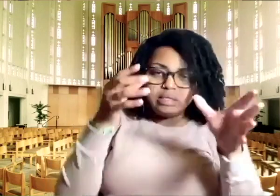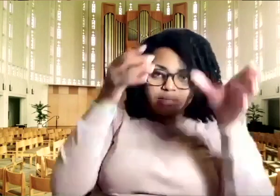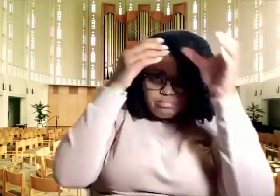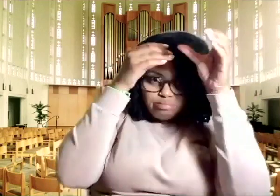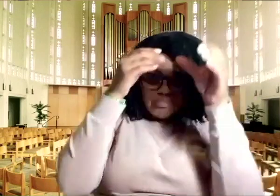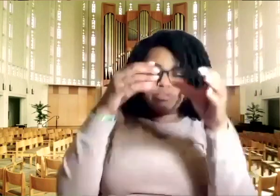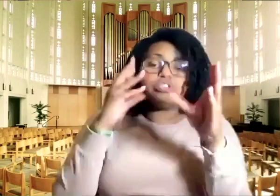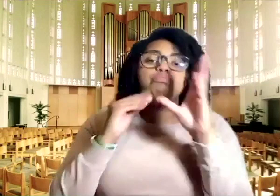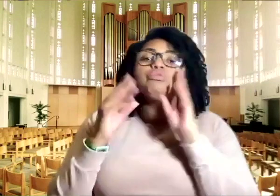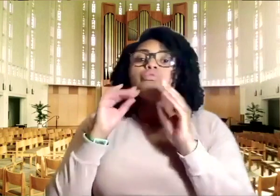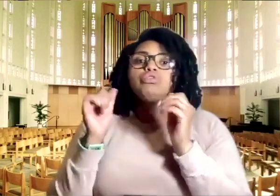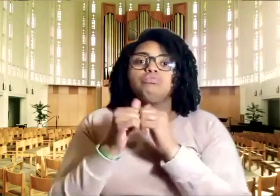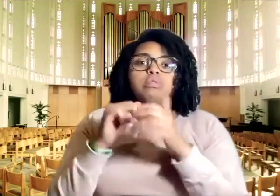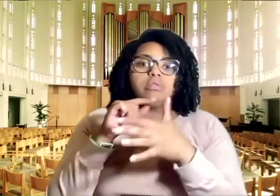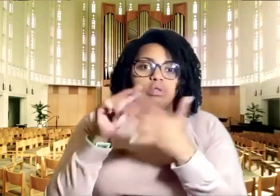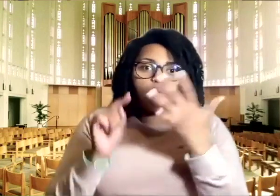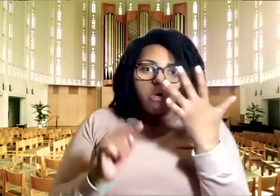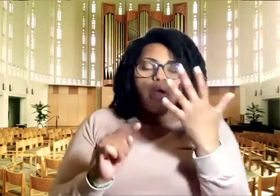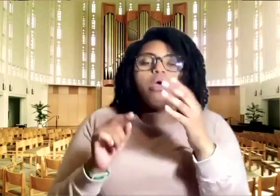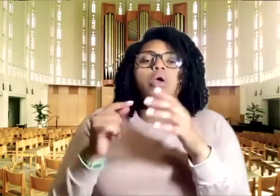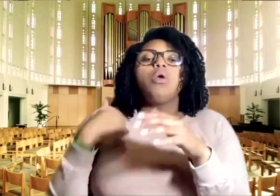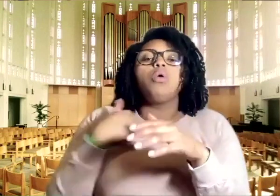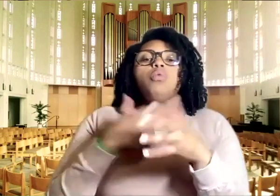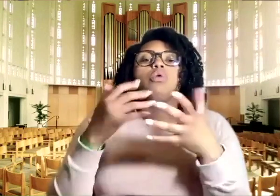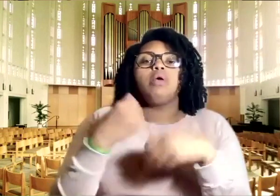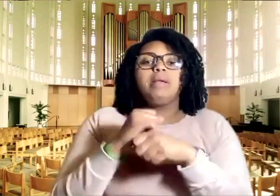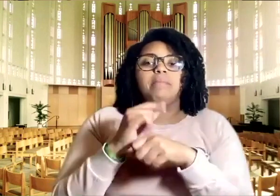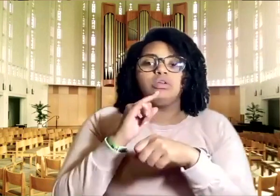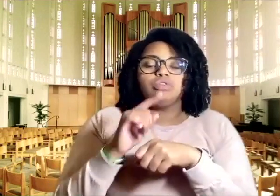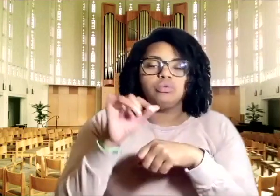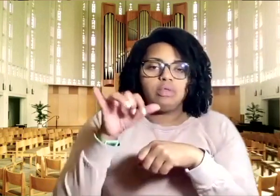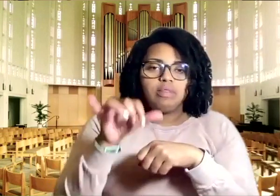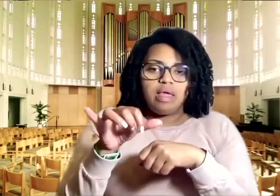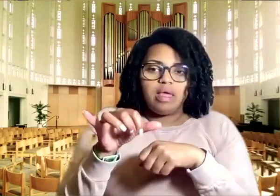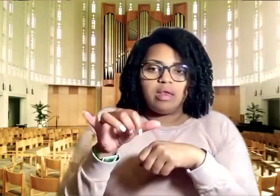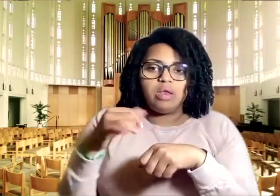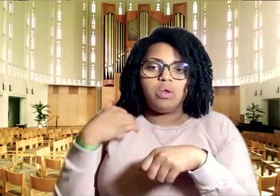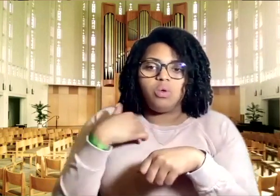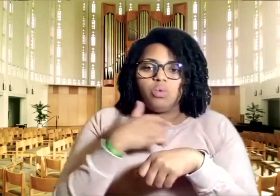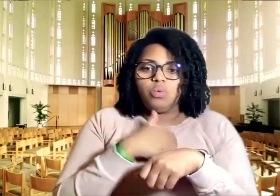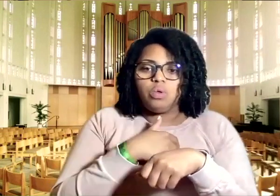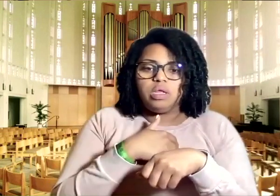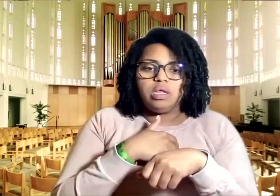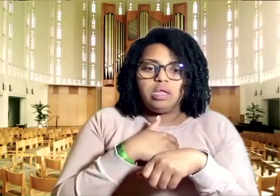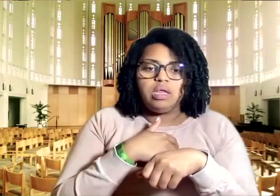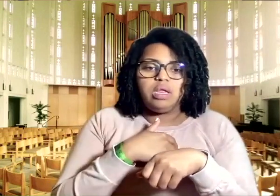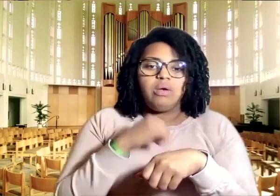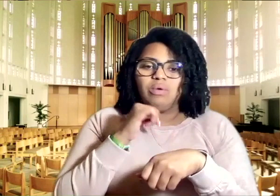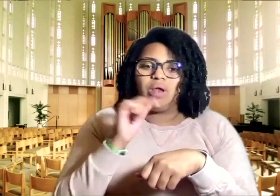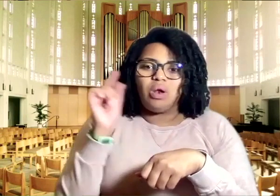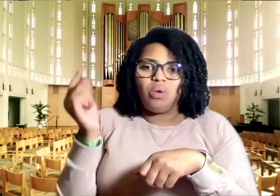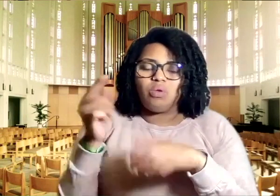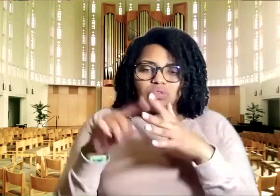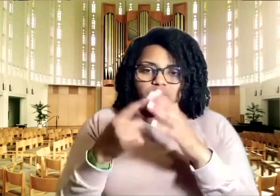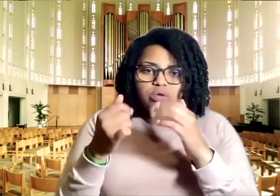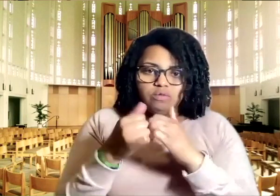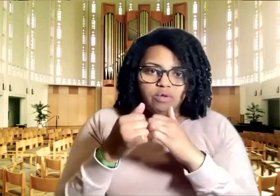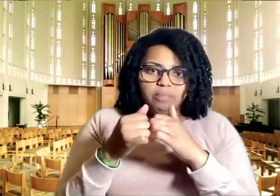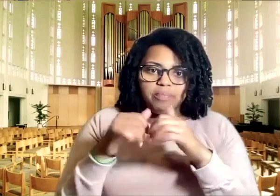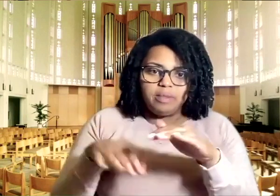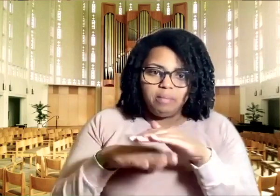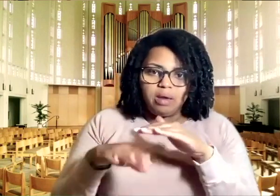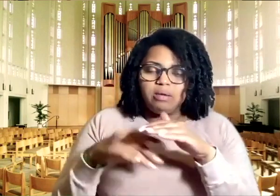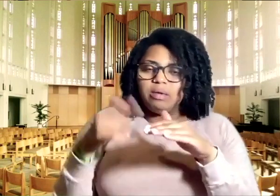and we want to make sure that we're not just like starting from scratch, because we don't need